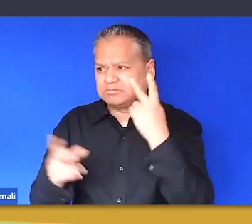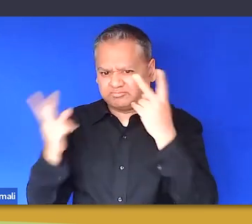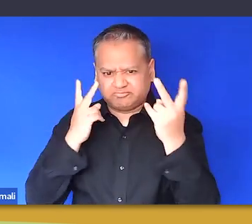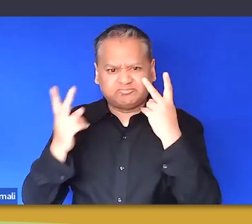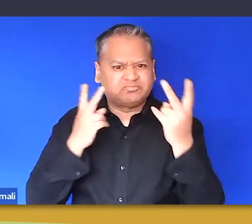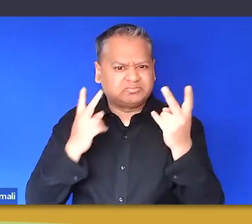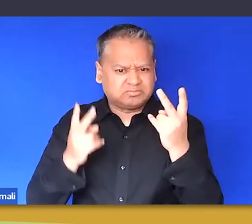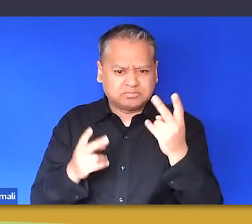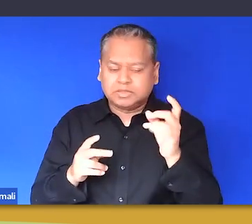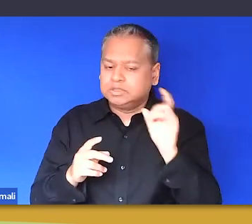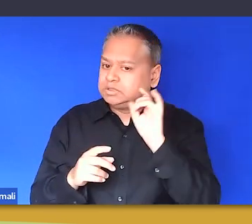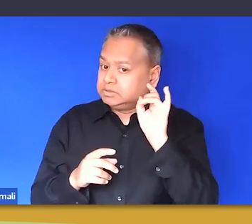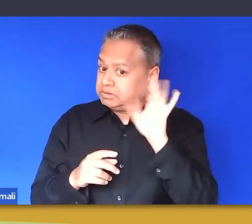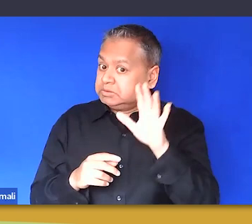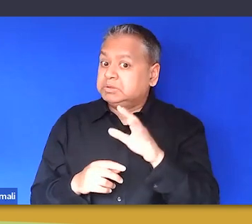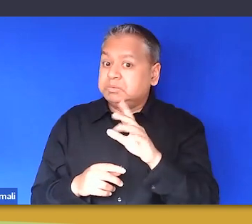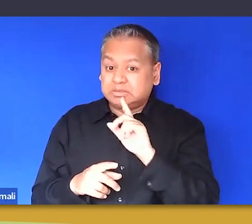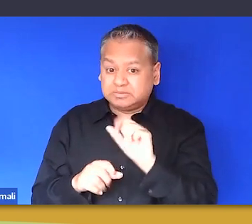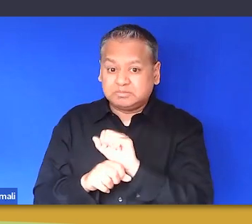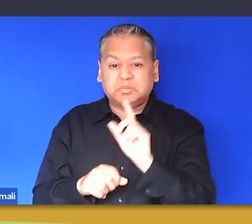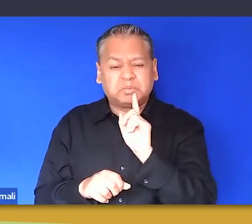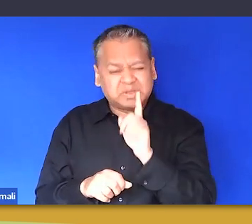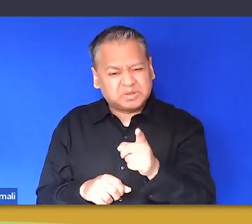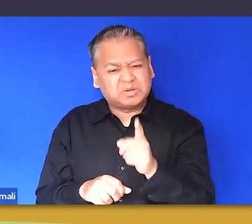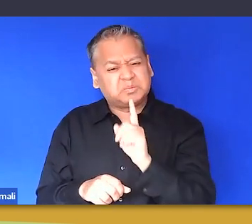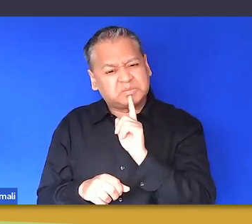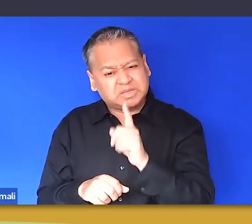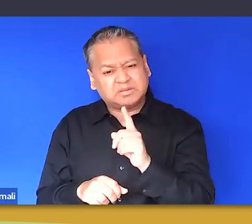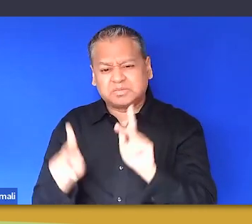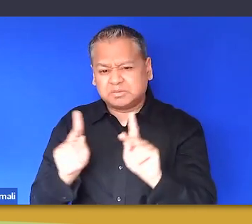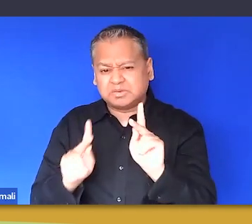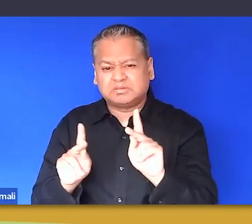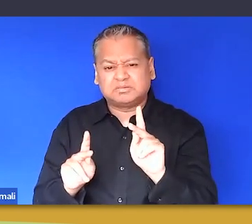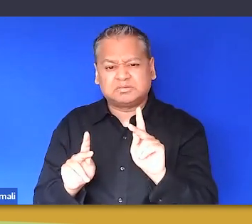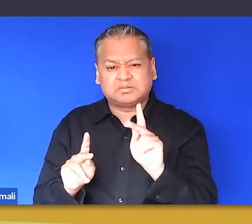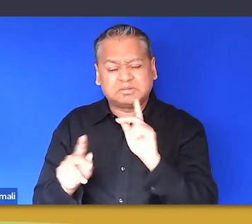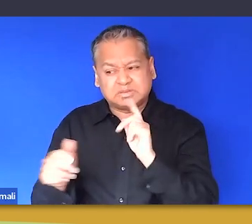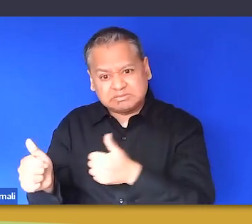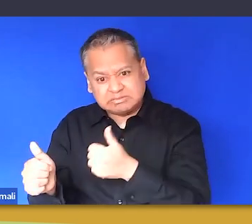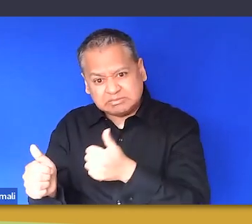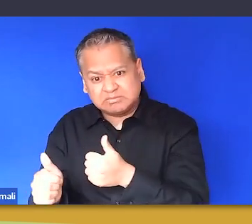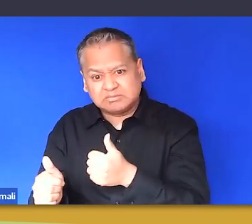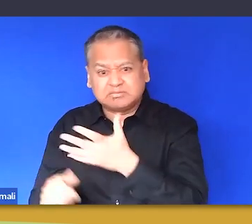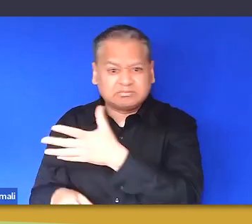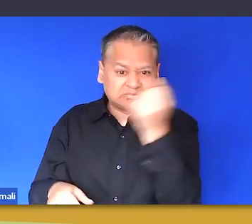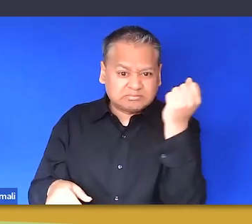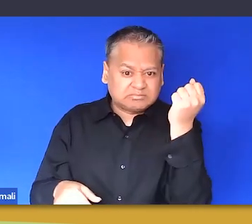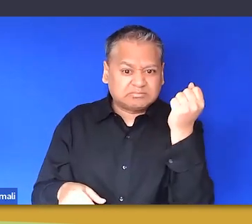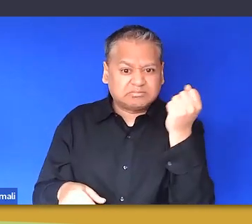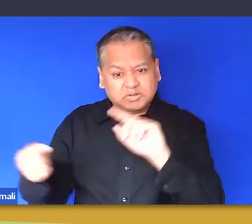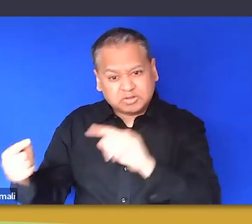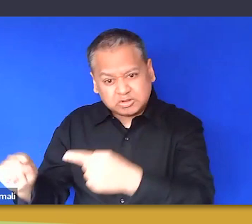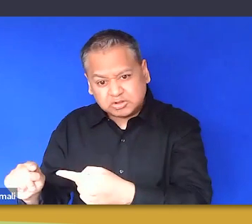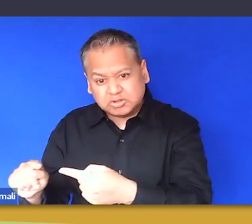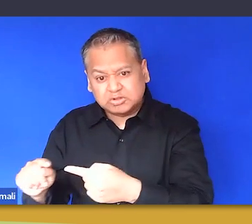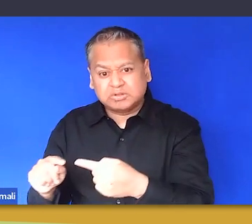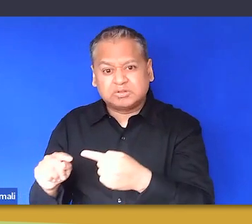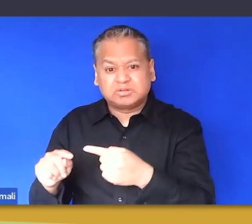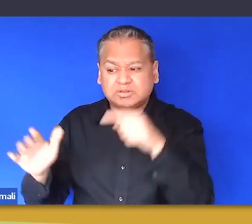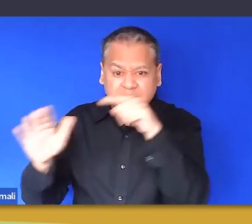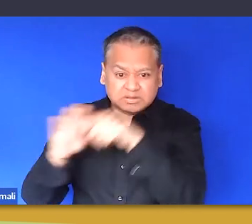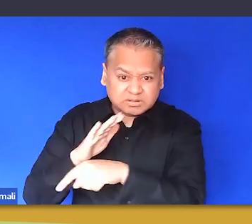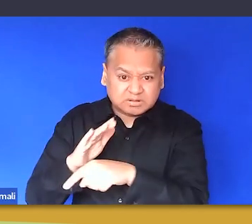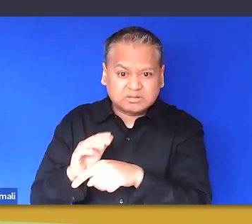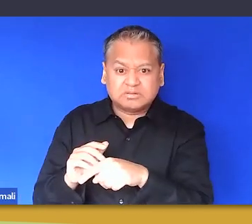with predatory and criminal behavior against Indigenous people and how it ran all the way to Vancouver Island. And our kindness has